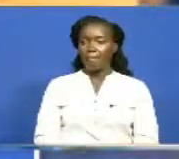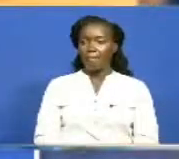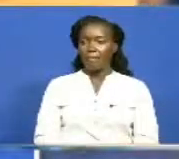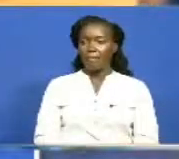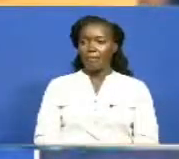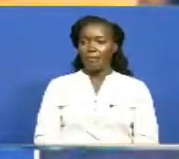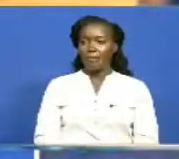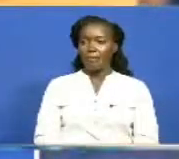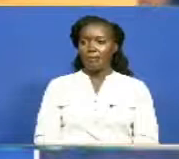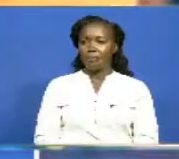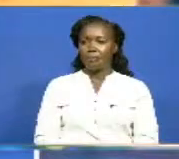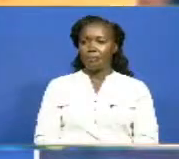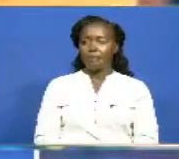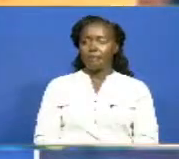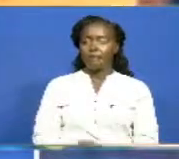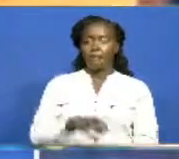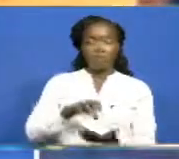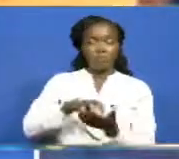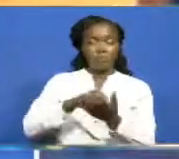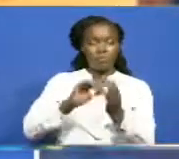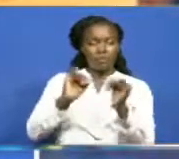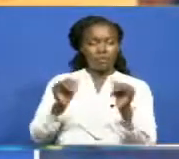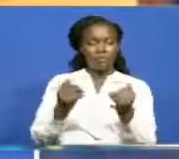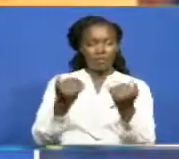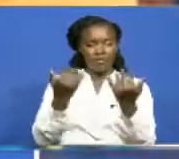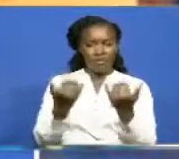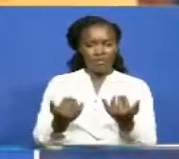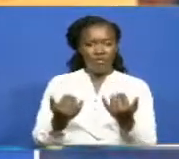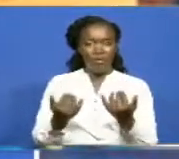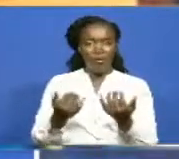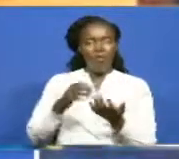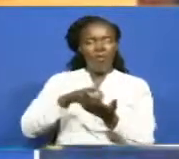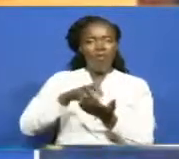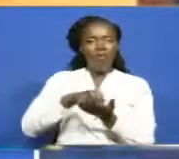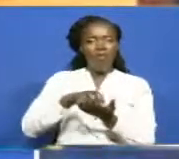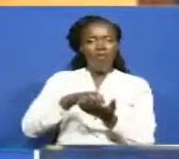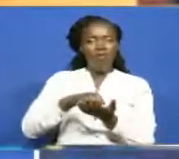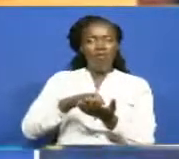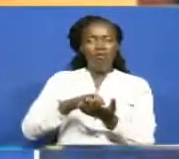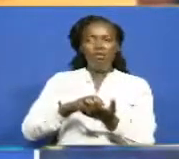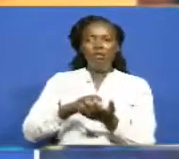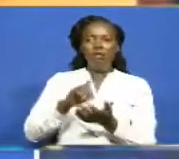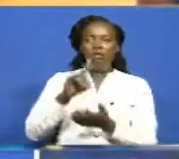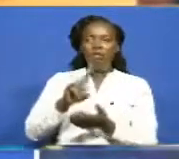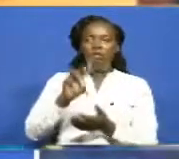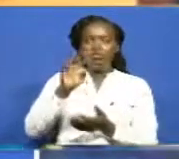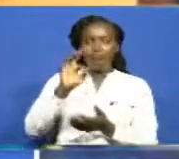The new confirmed cases takes Kenya coronavirus caseload to